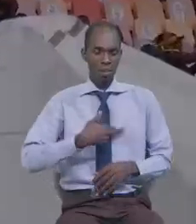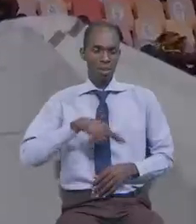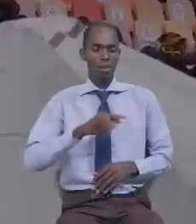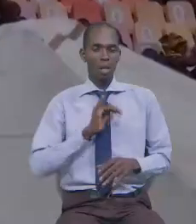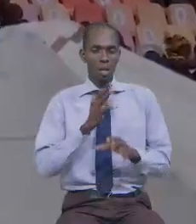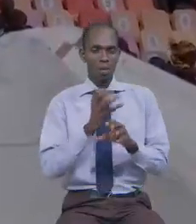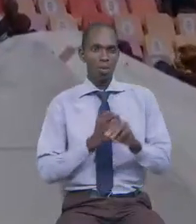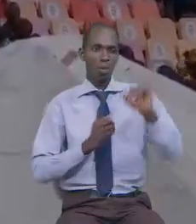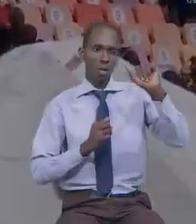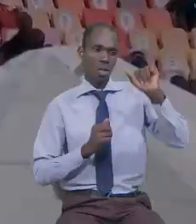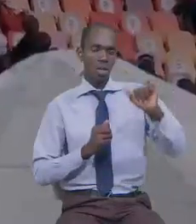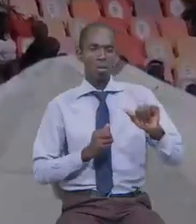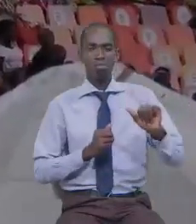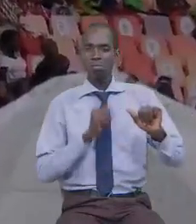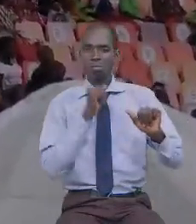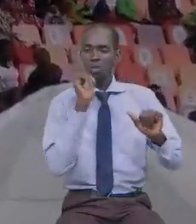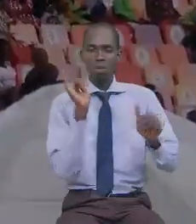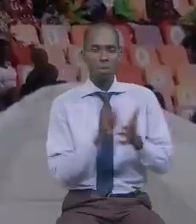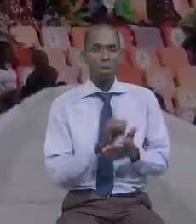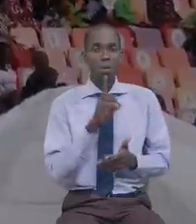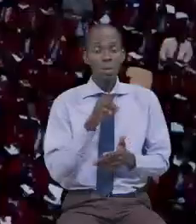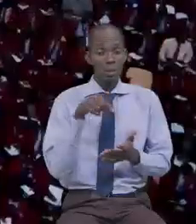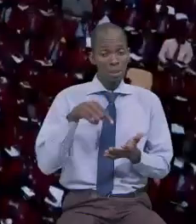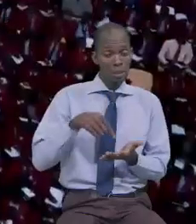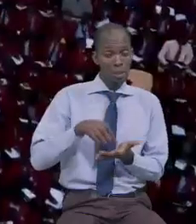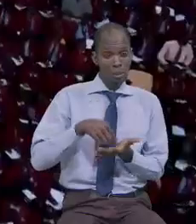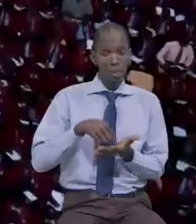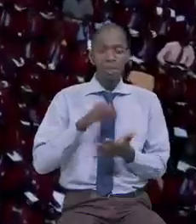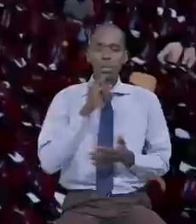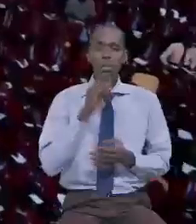that one. This is the one that gives you